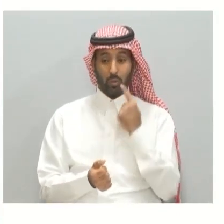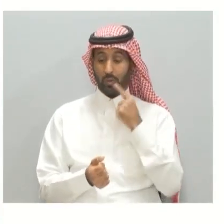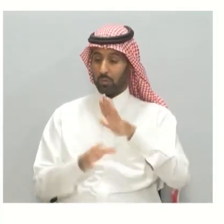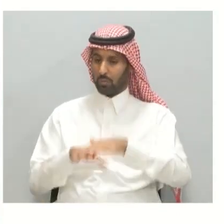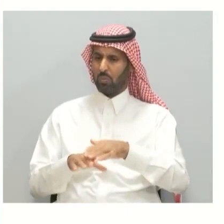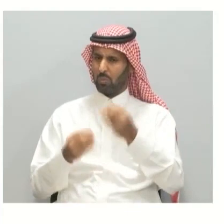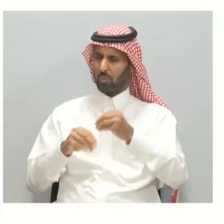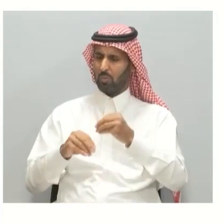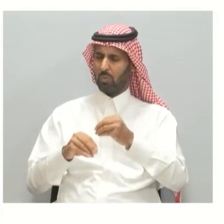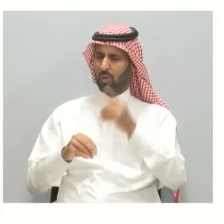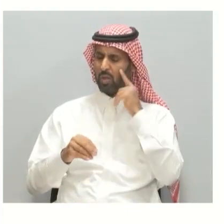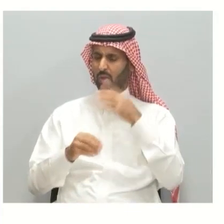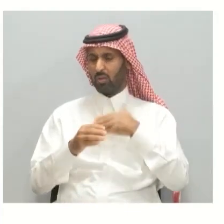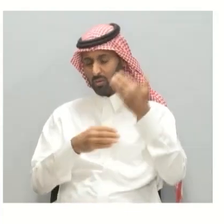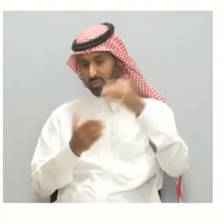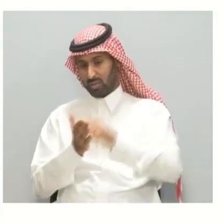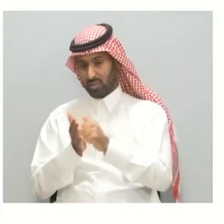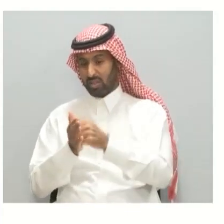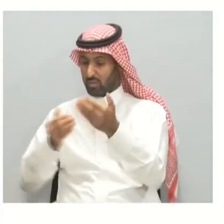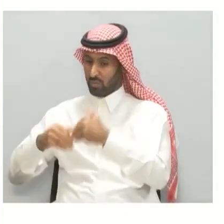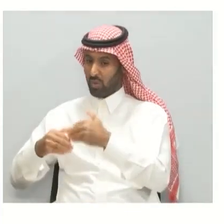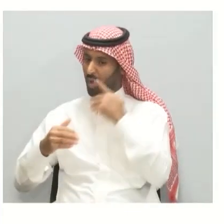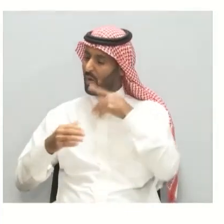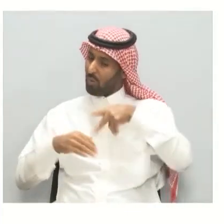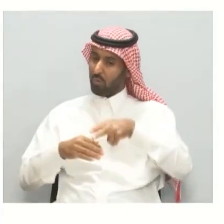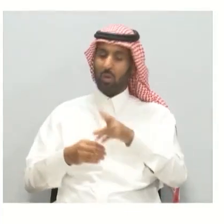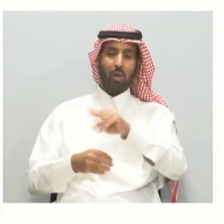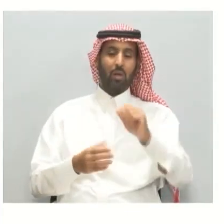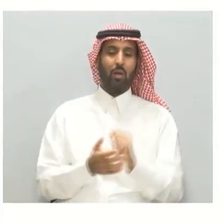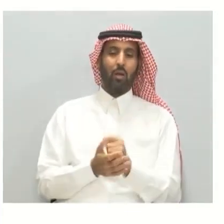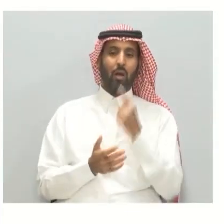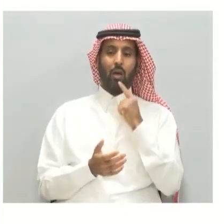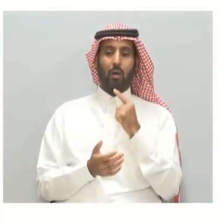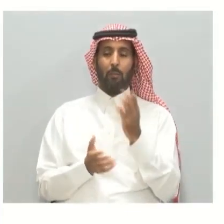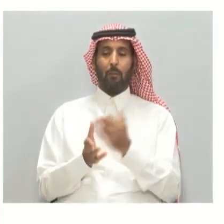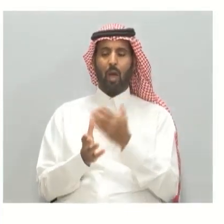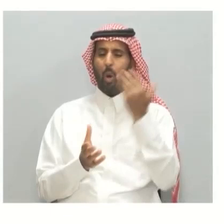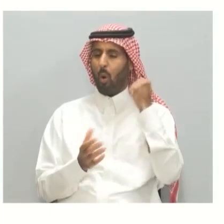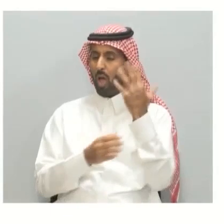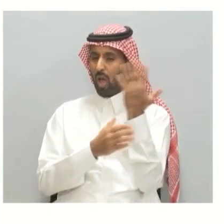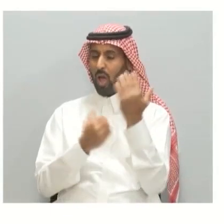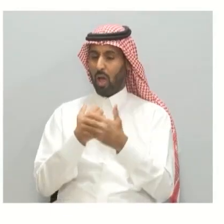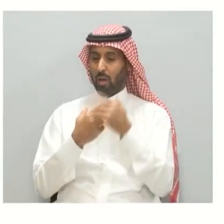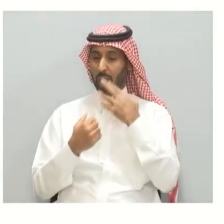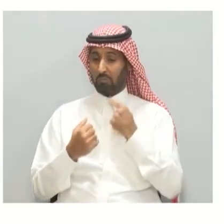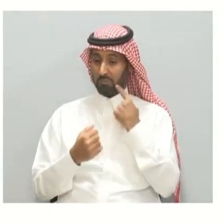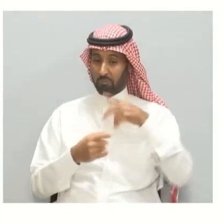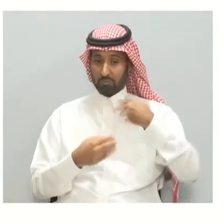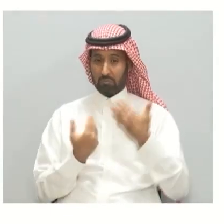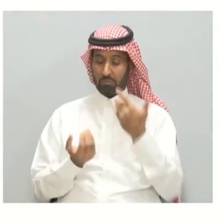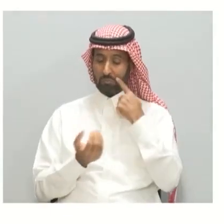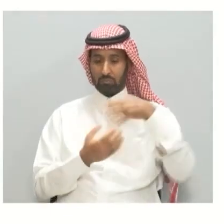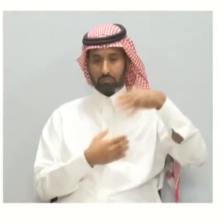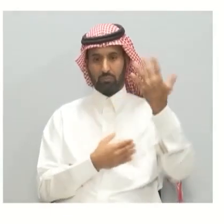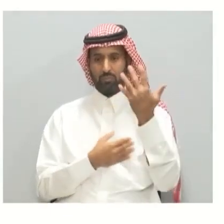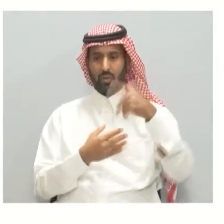spending more time inside or outside? Like the arborist said that he likes to spend his time outside. That's why he became